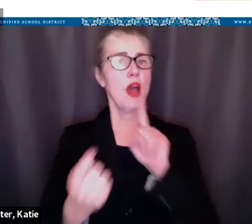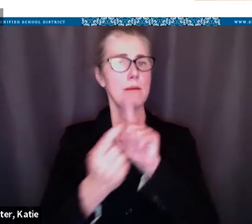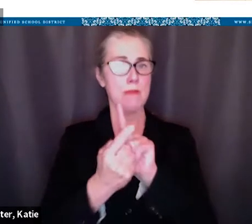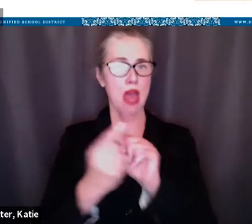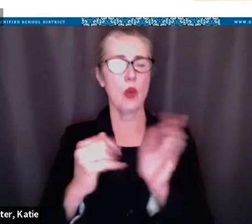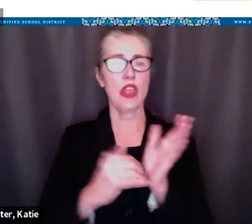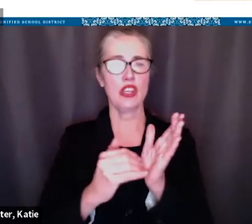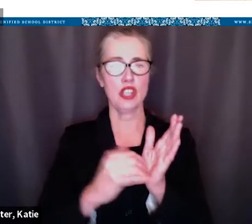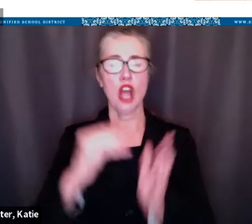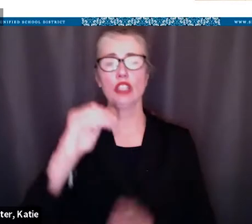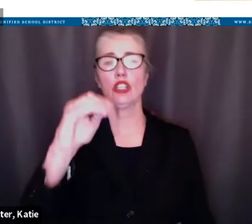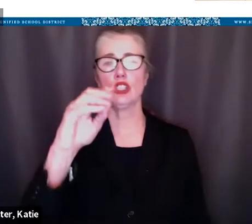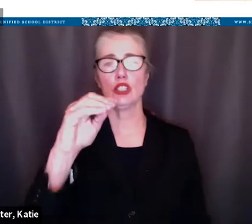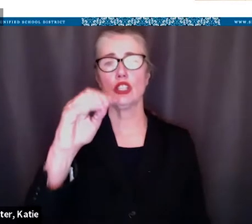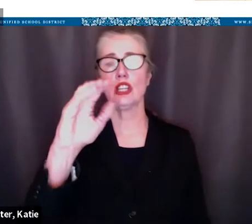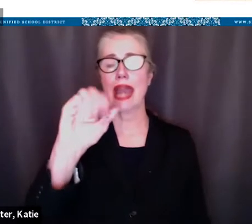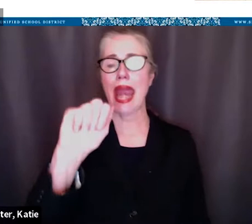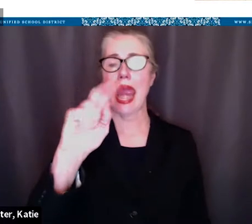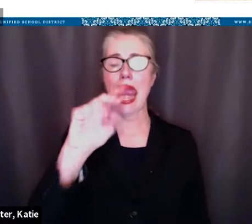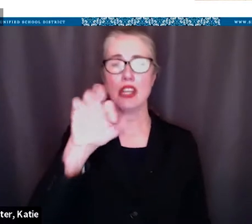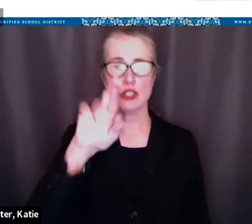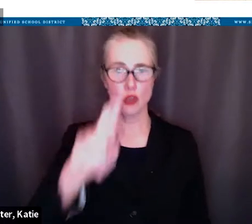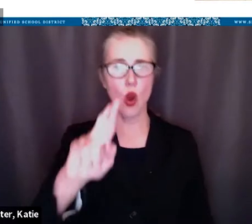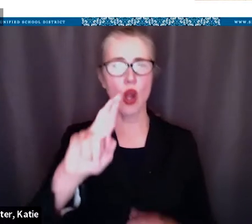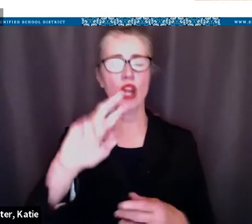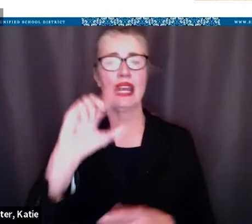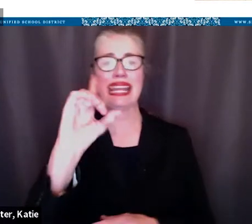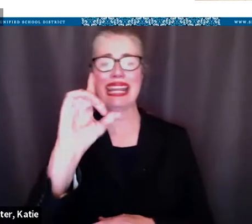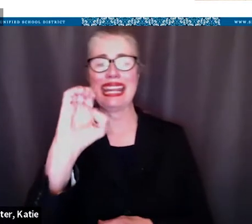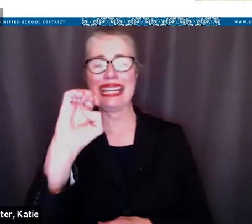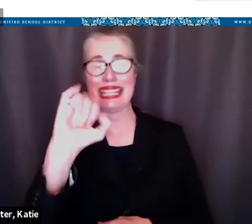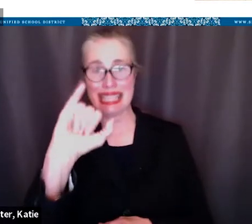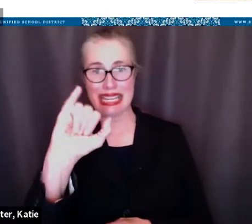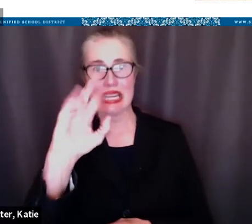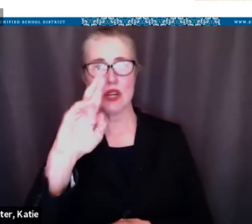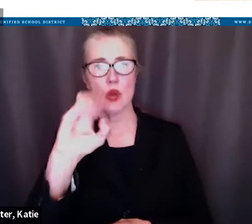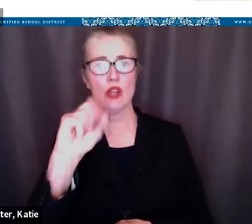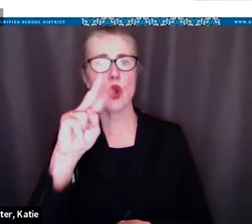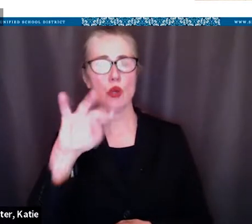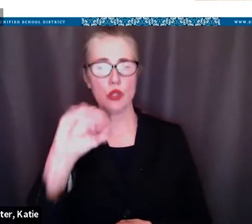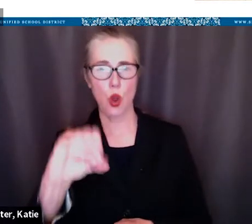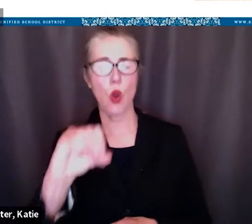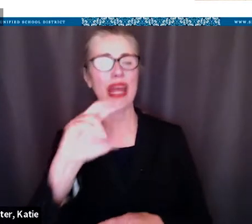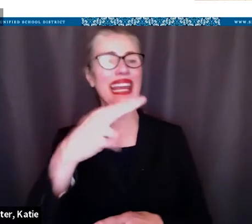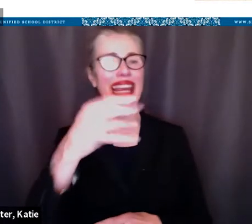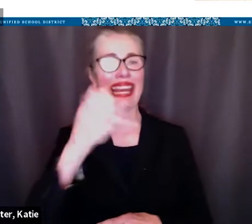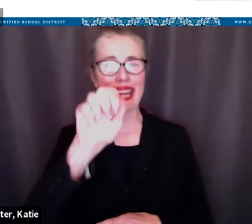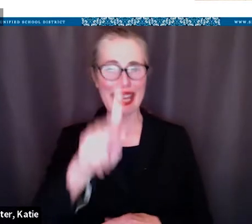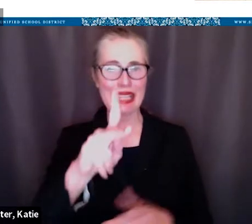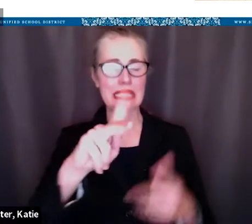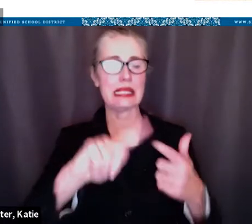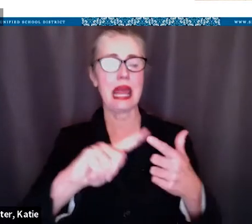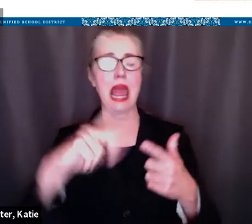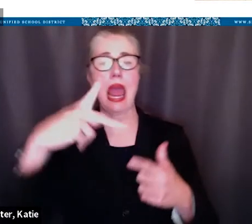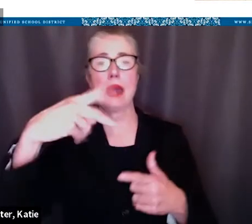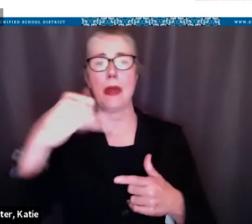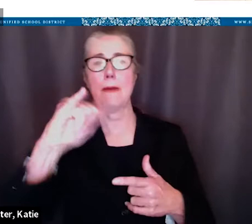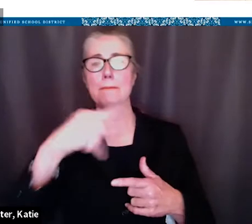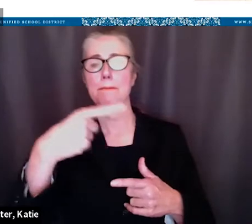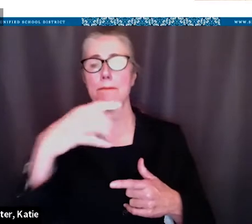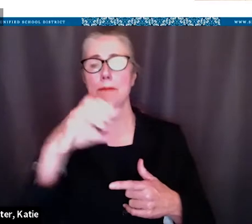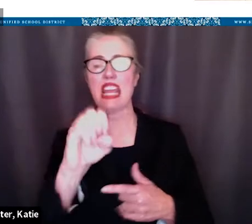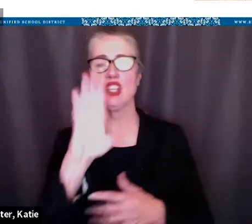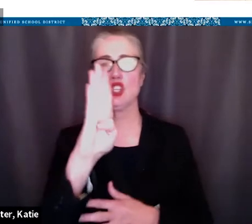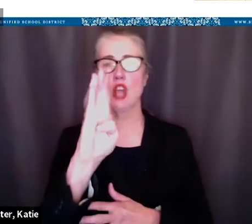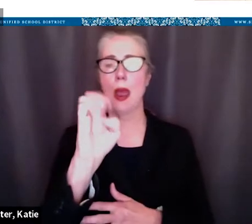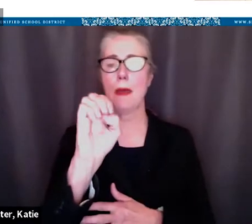dornoso matt higgs as well as paige batson to discuss what what